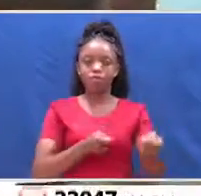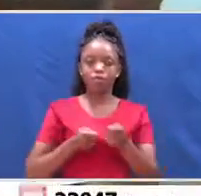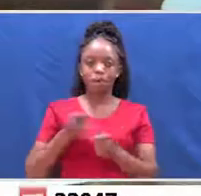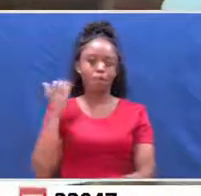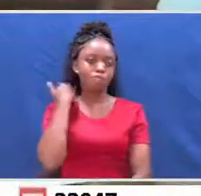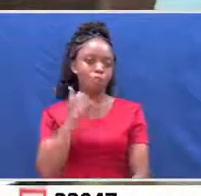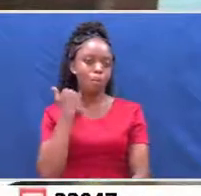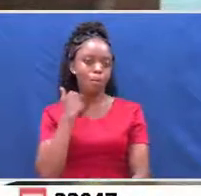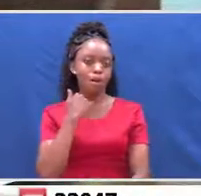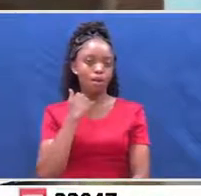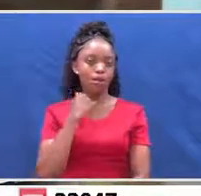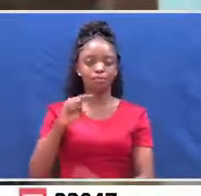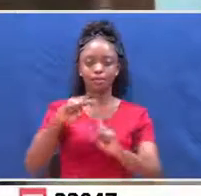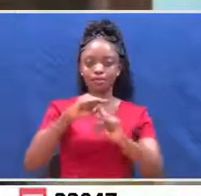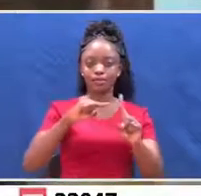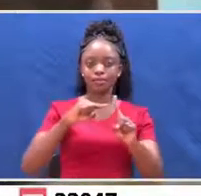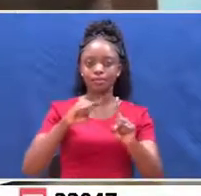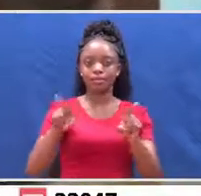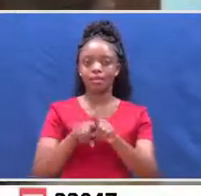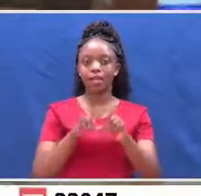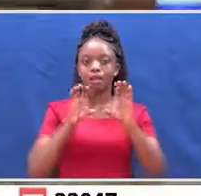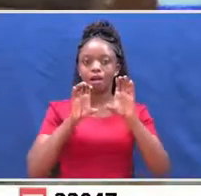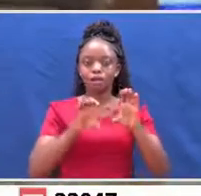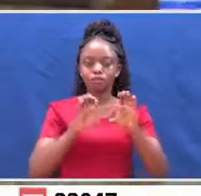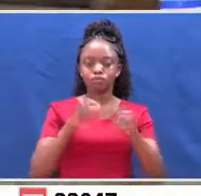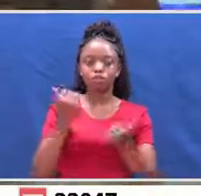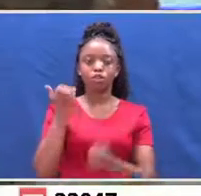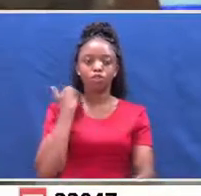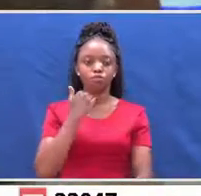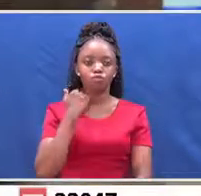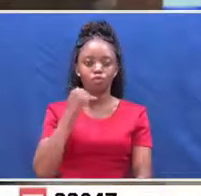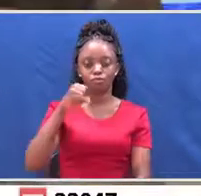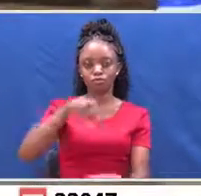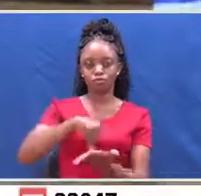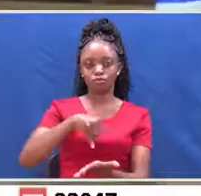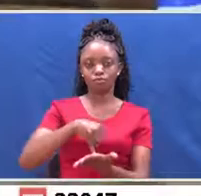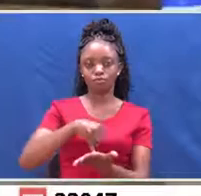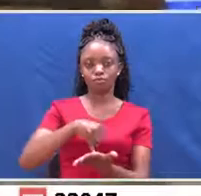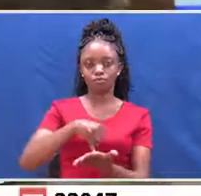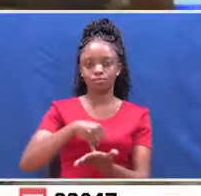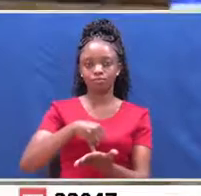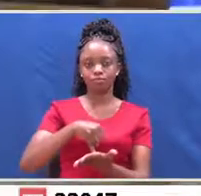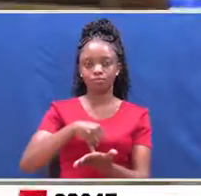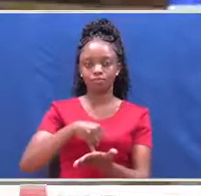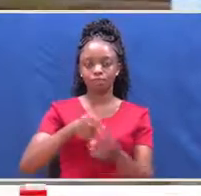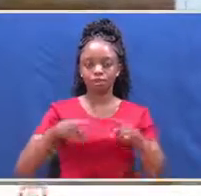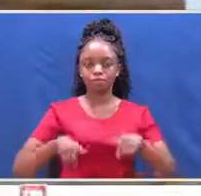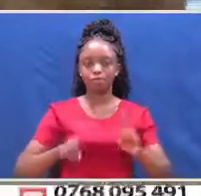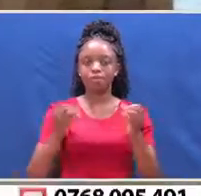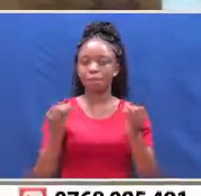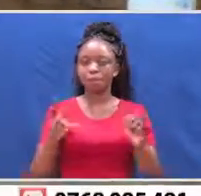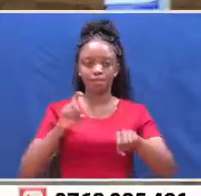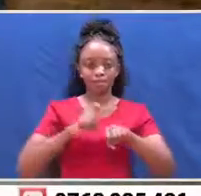robbery, attempted murder, and assault and robbery, all as acts of terrorism. Rusesabagina has himself on multiple